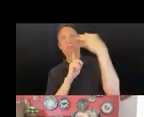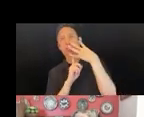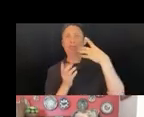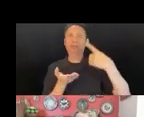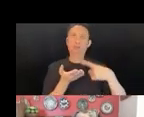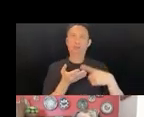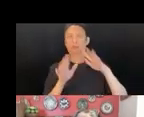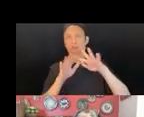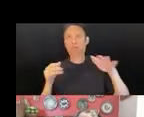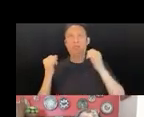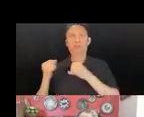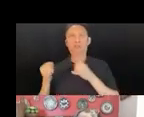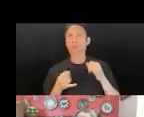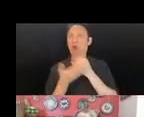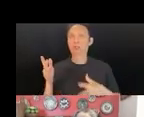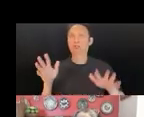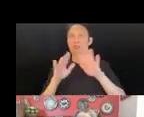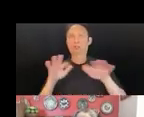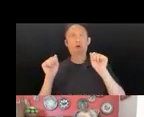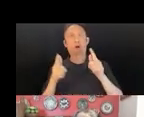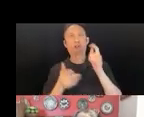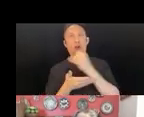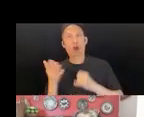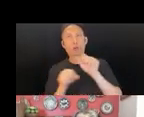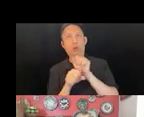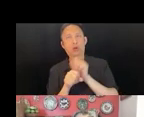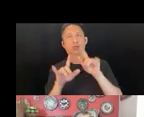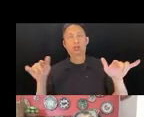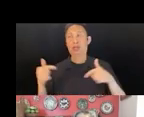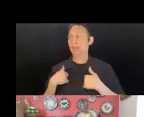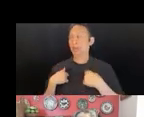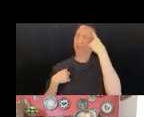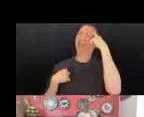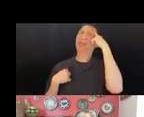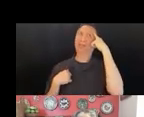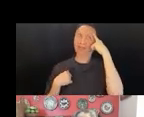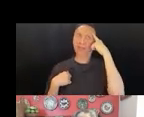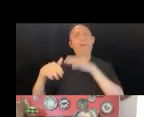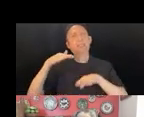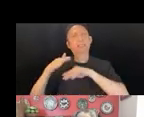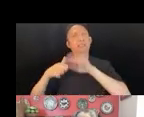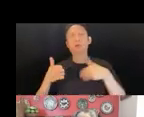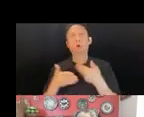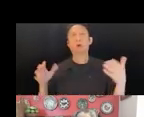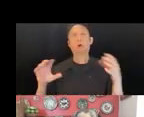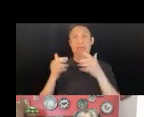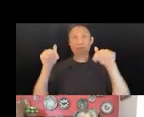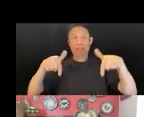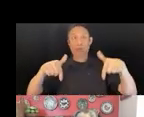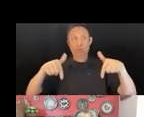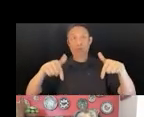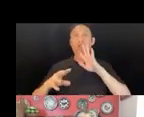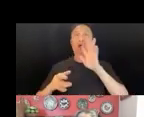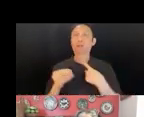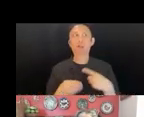artworks, right? And the whole concept that I keep saying is that basically This whole class is about how to get around saying, come